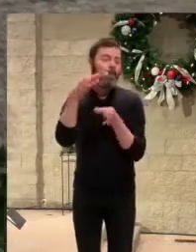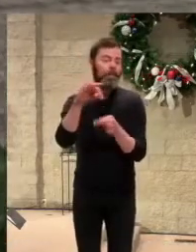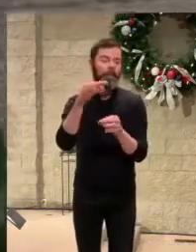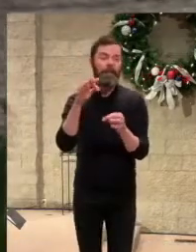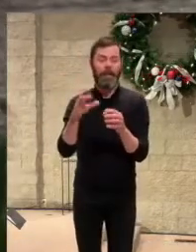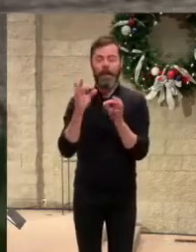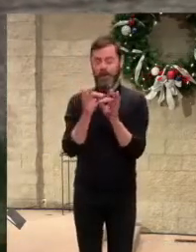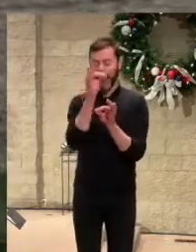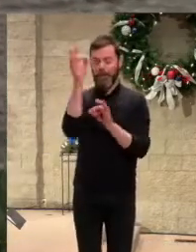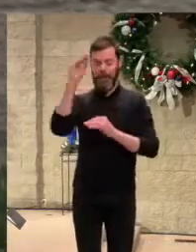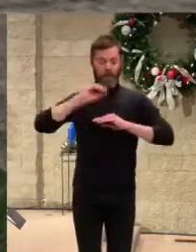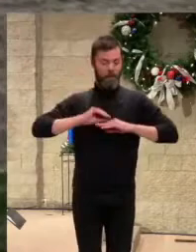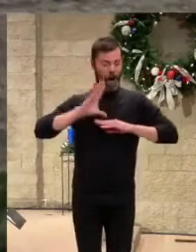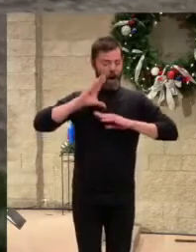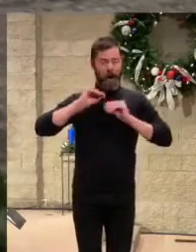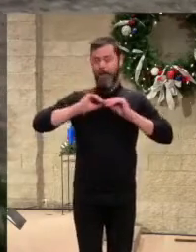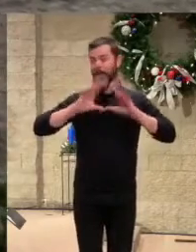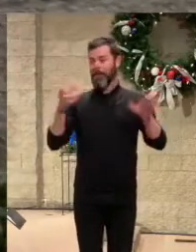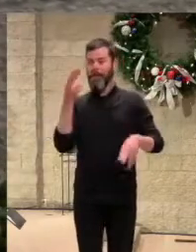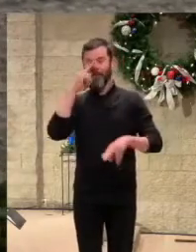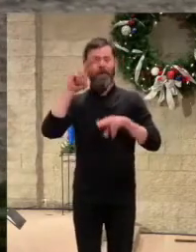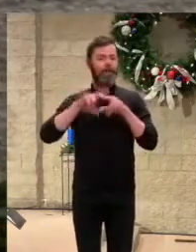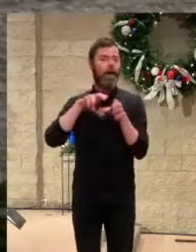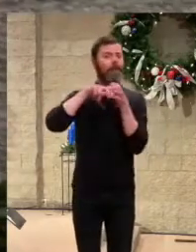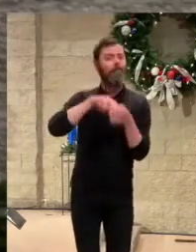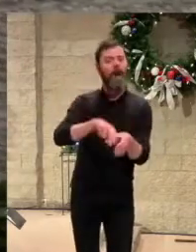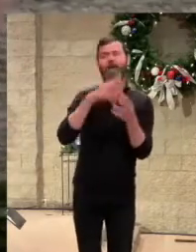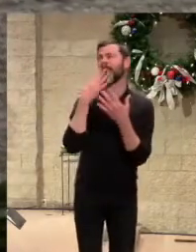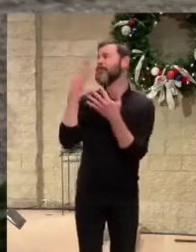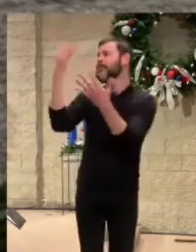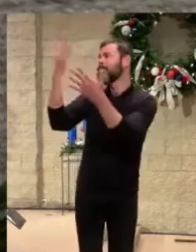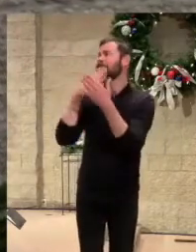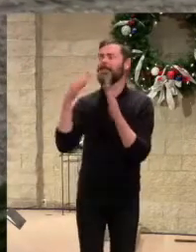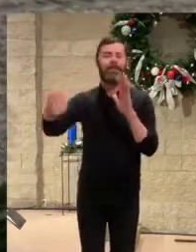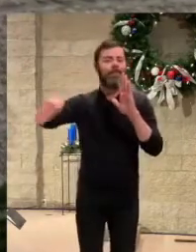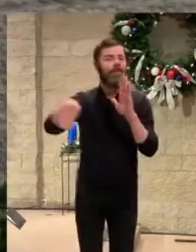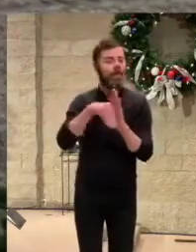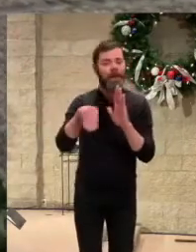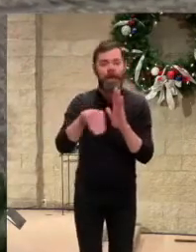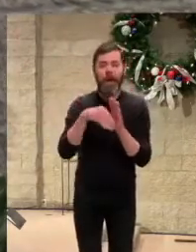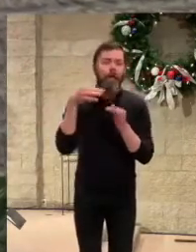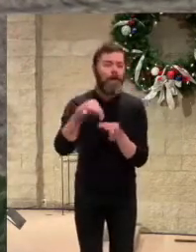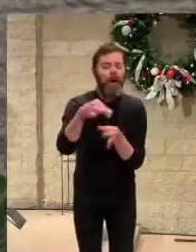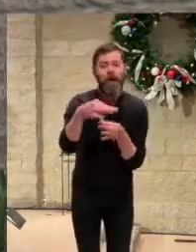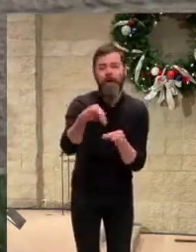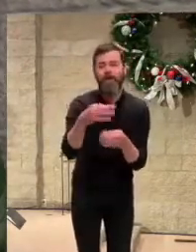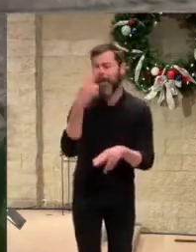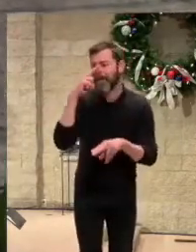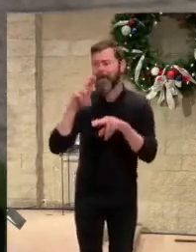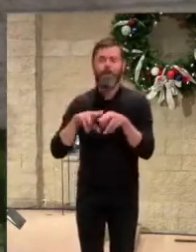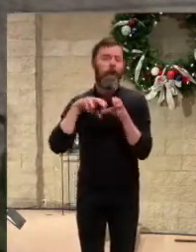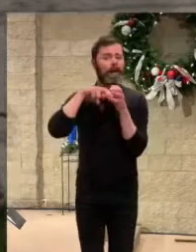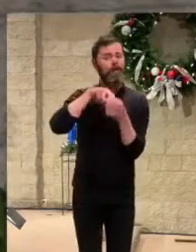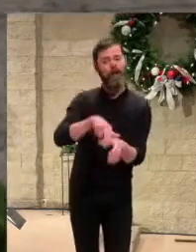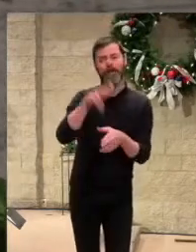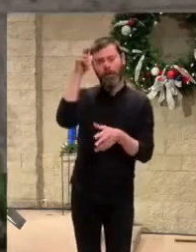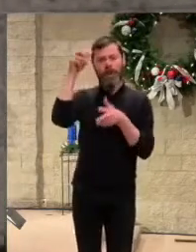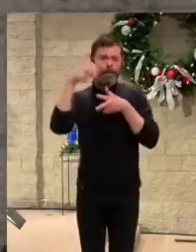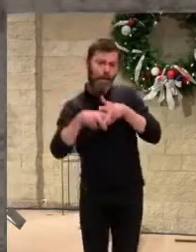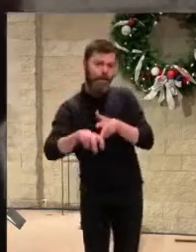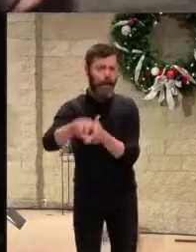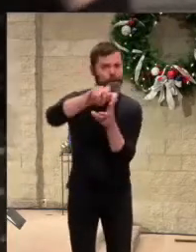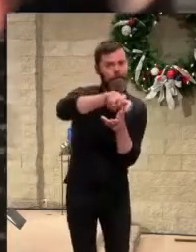ring, making spirits bright. What fun it is to ride and sing a sleighing song tonight. Hey, jingle bells, jingle all the way. Oh, what fun it is to